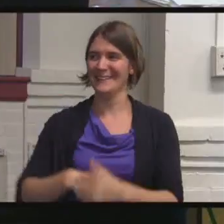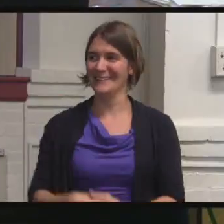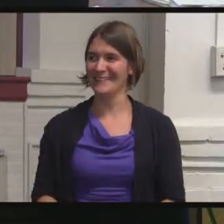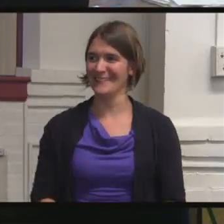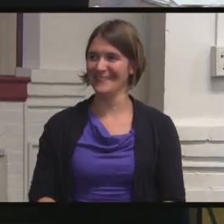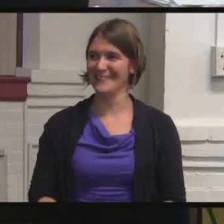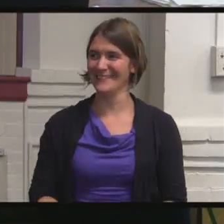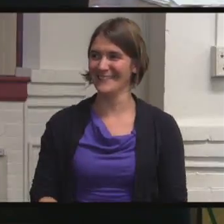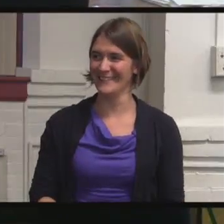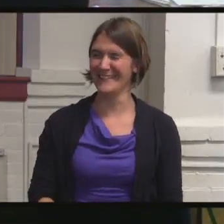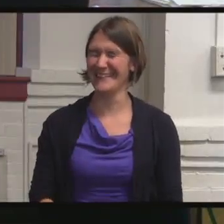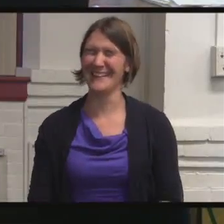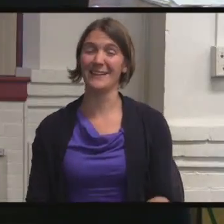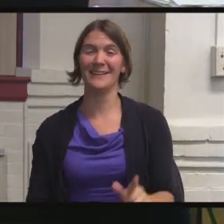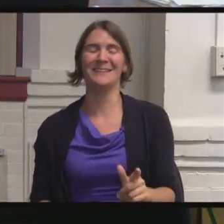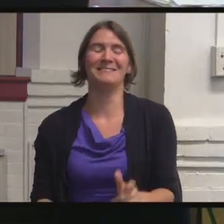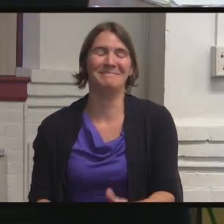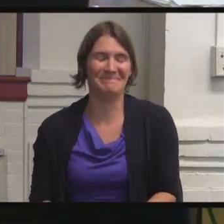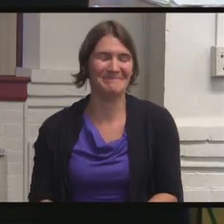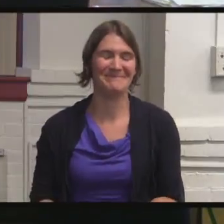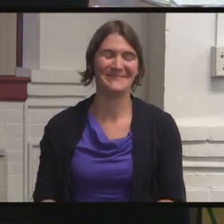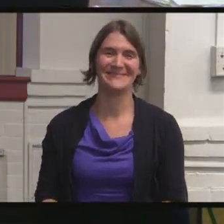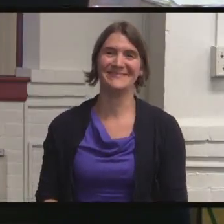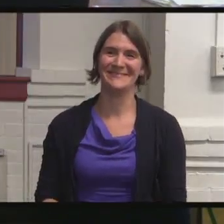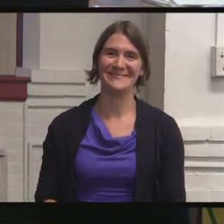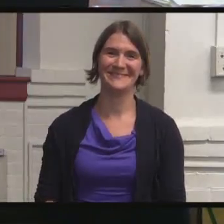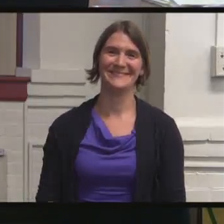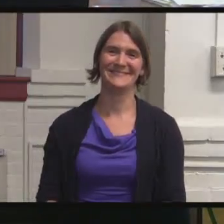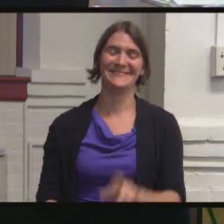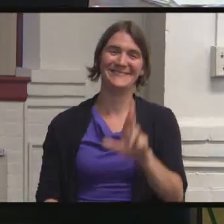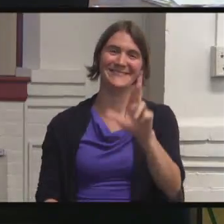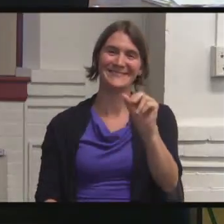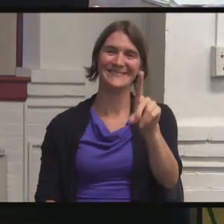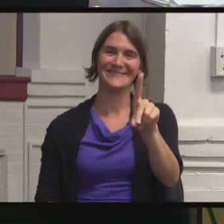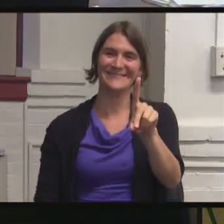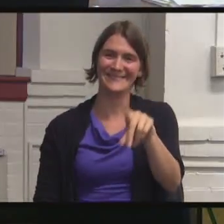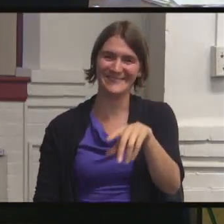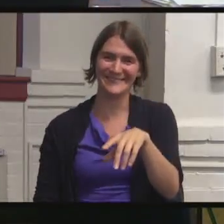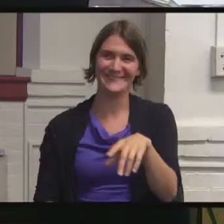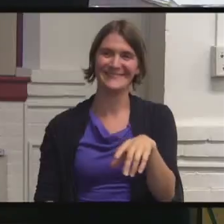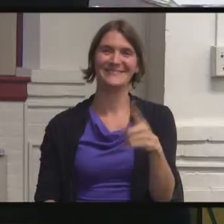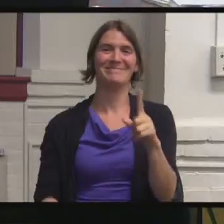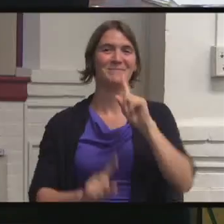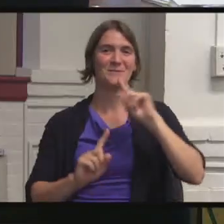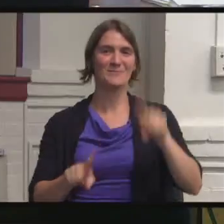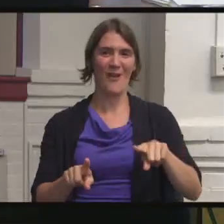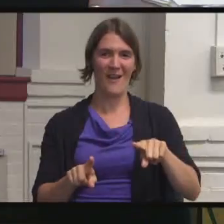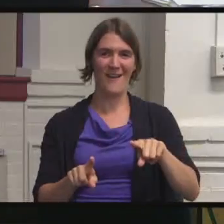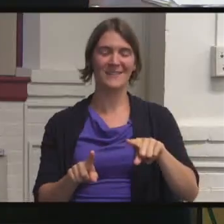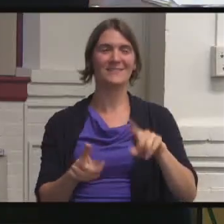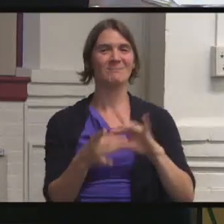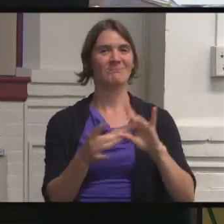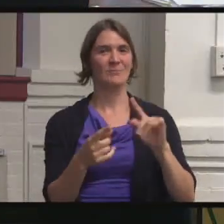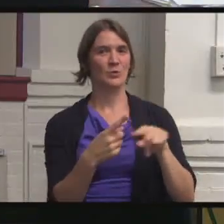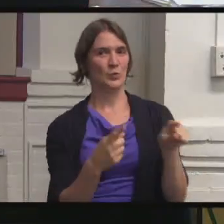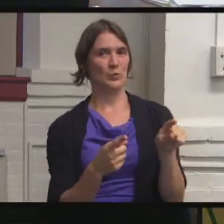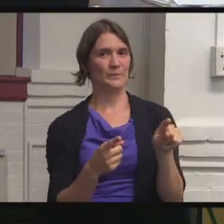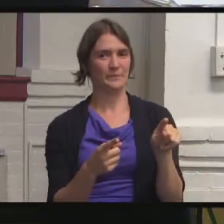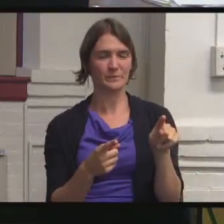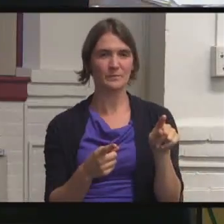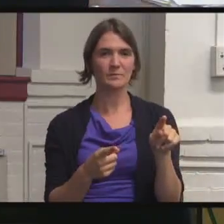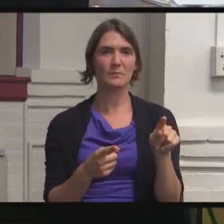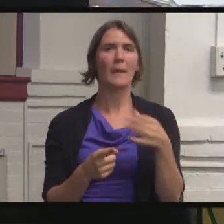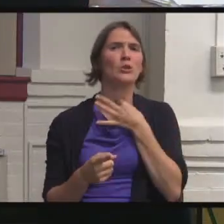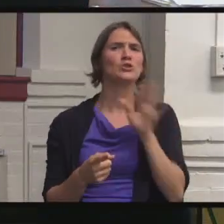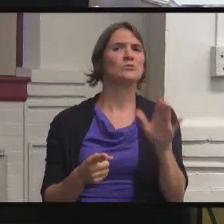Are you okay? So go there's just it. One point of clarification that I want to just want to respond to one of the comments from John. And while Mr. Dodge is here, it would be interesting, I think, to